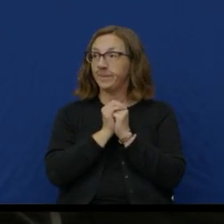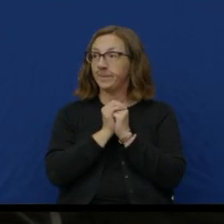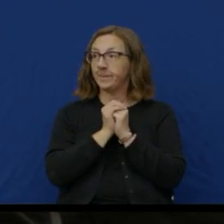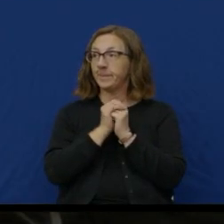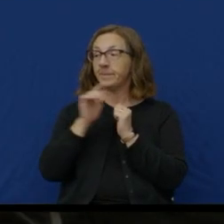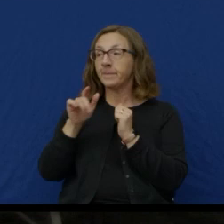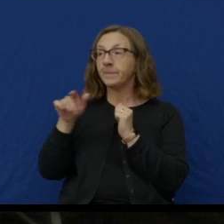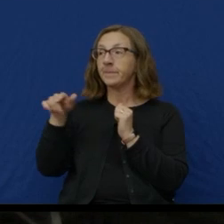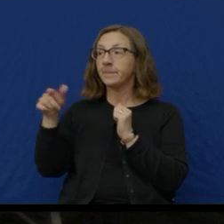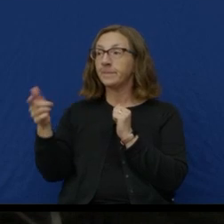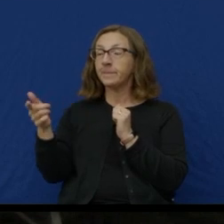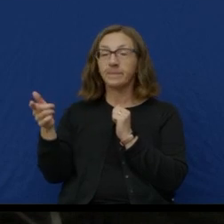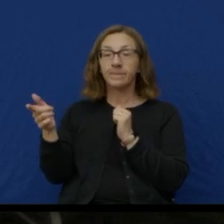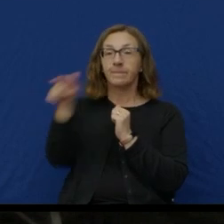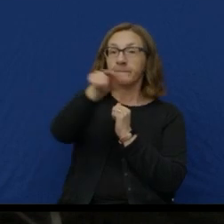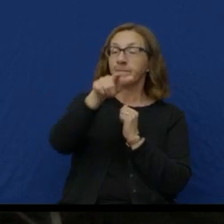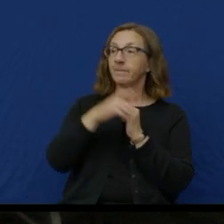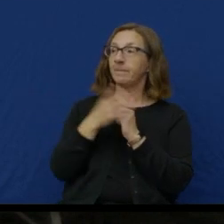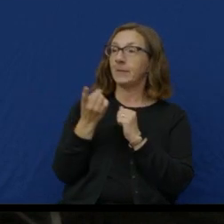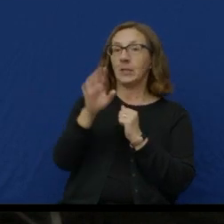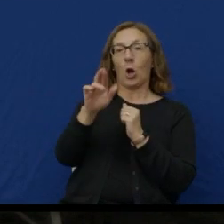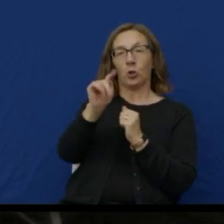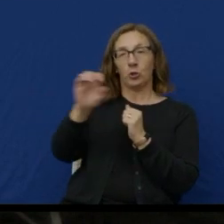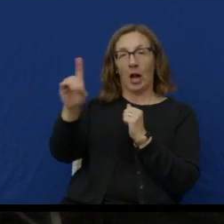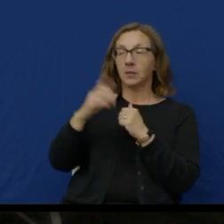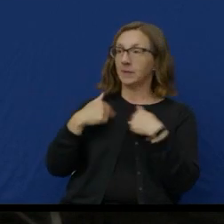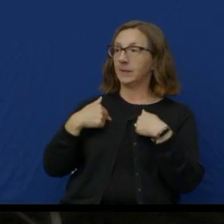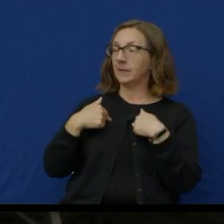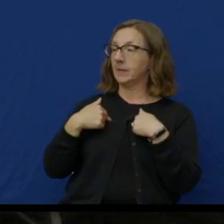Oh, yes, Dr. Todd.